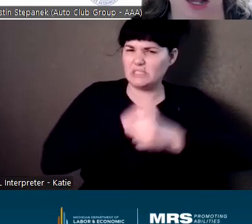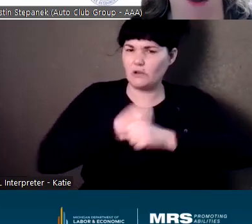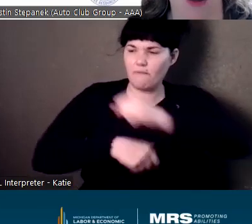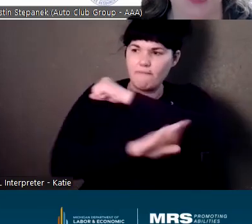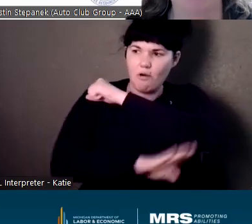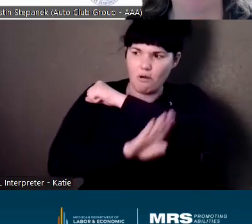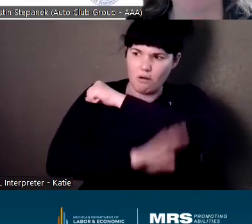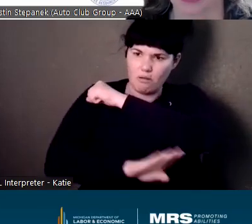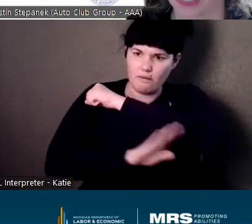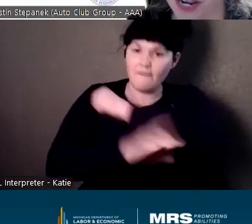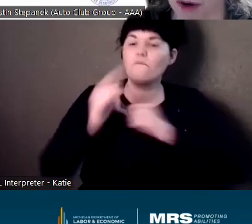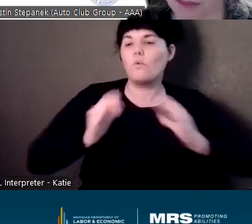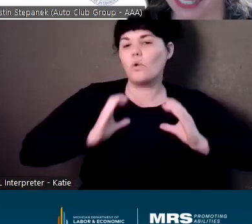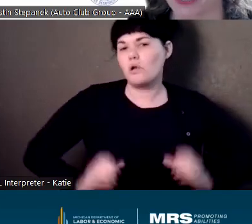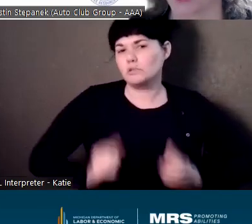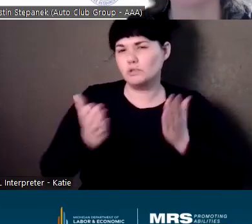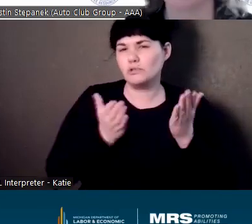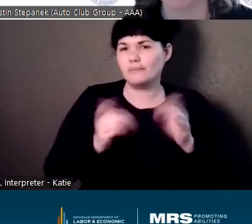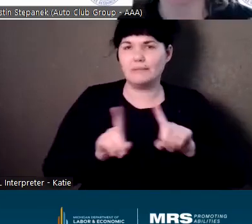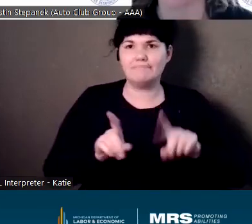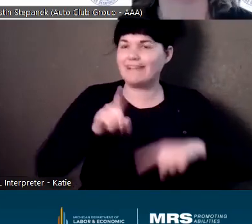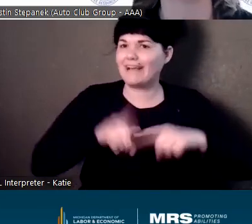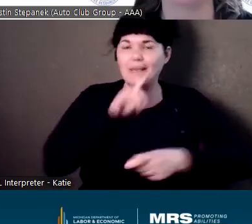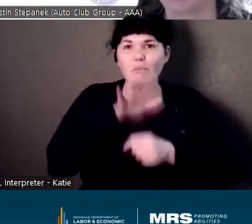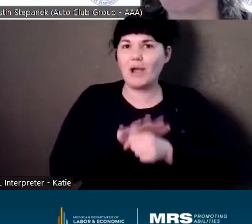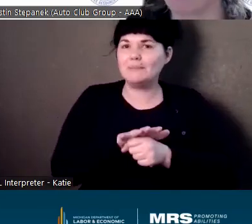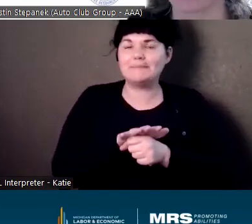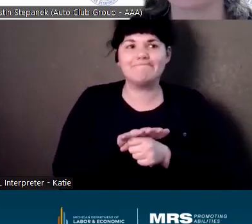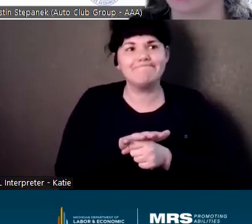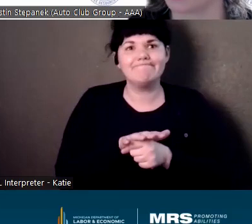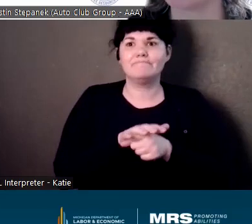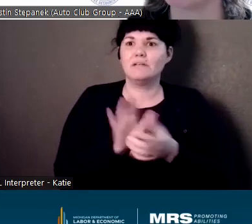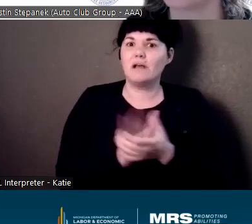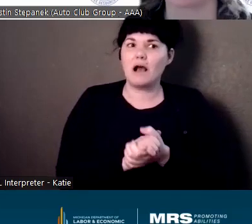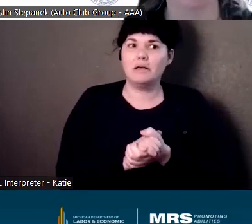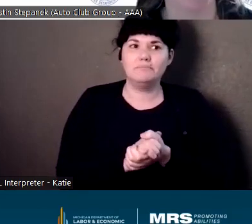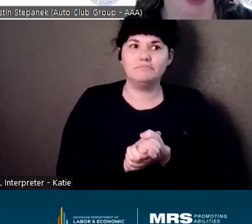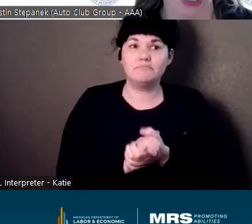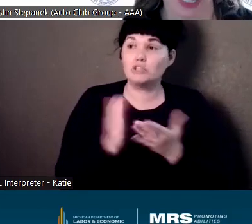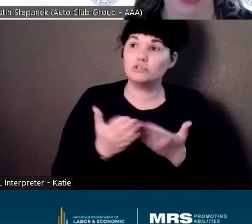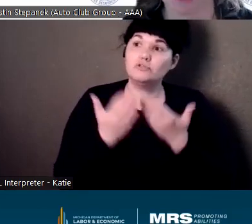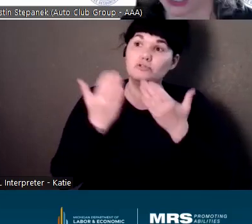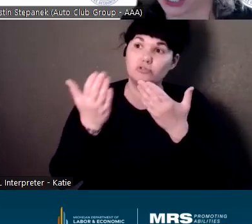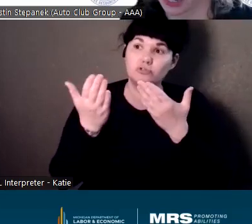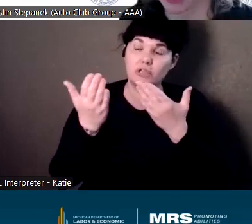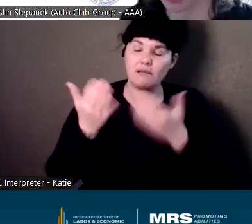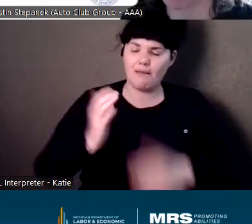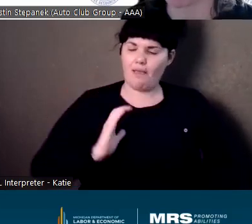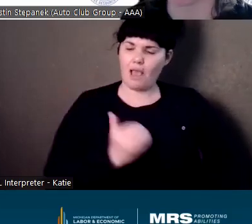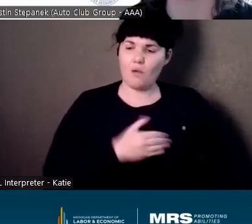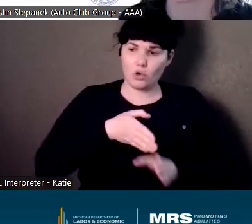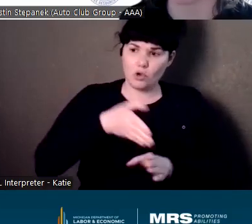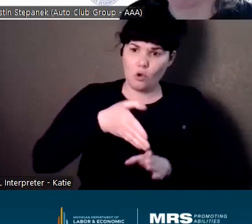settings, but I can't promise it. I would advise you to check our careers site, which I